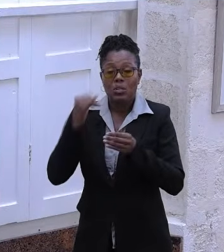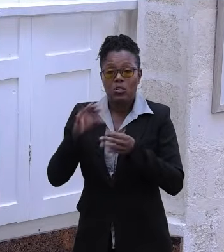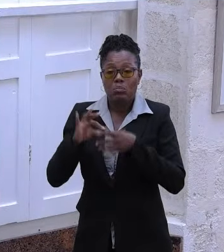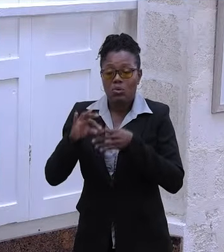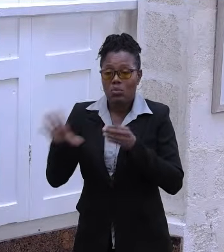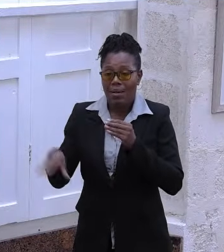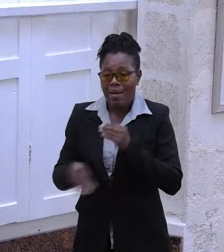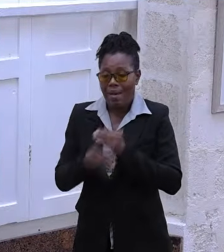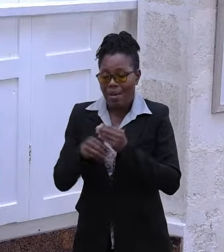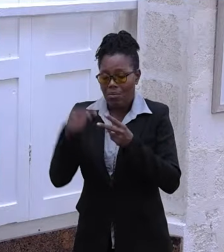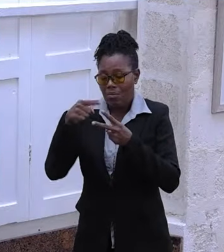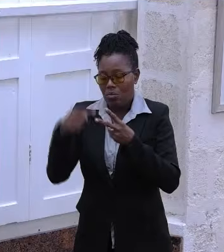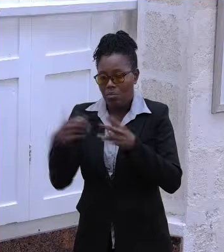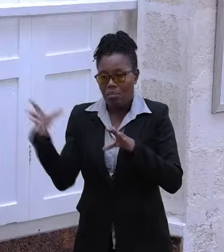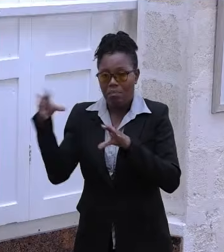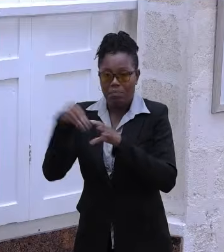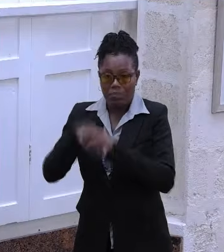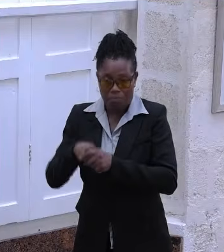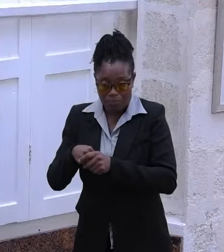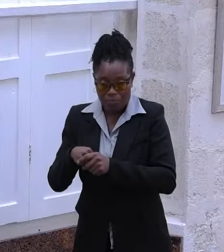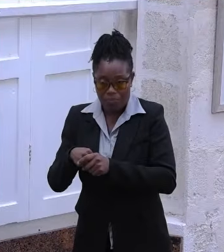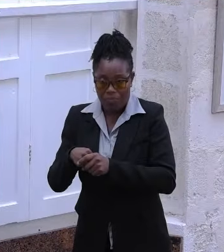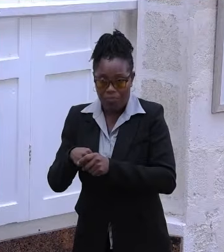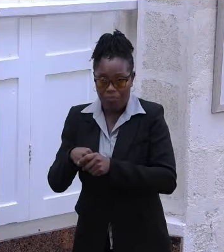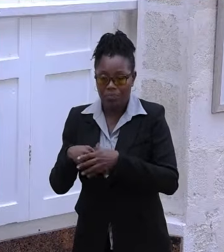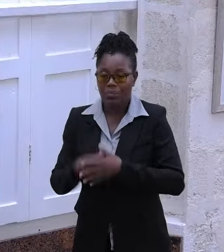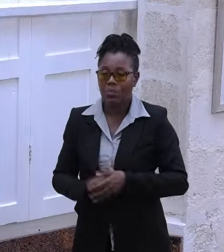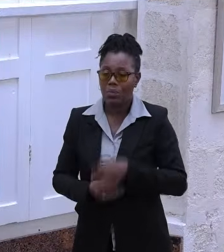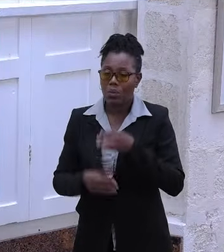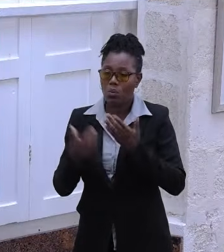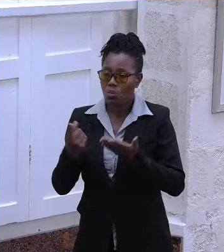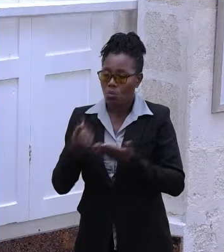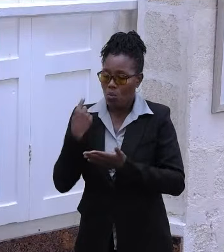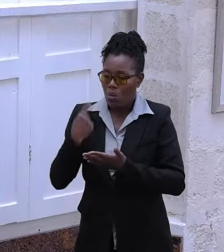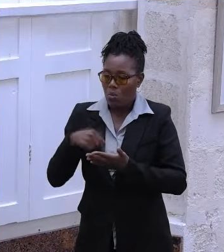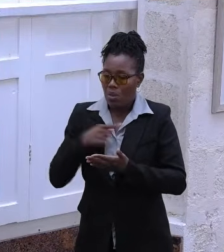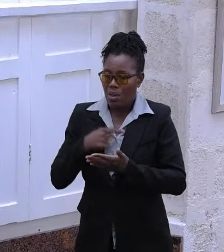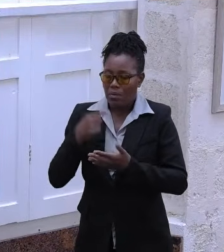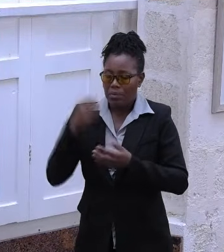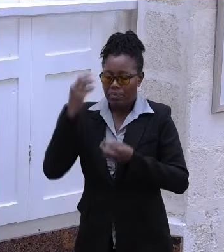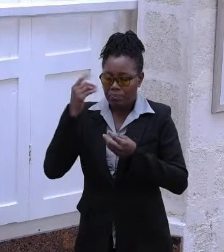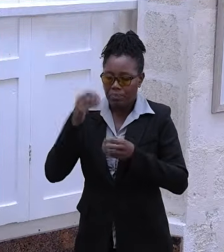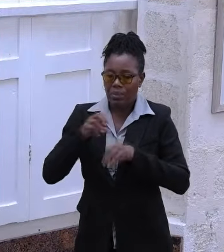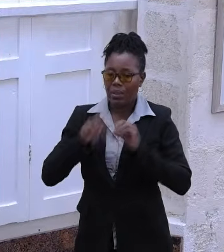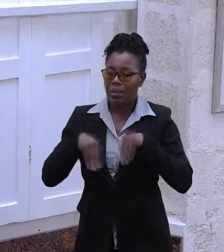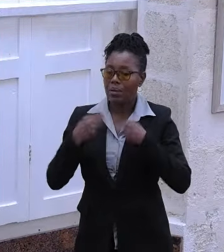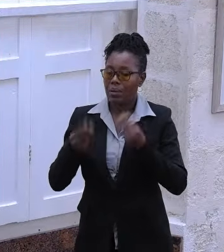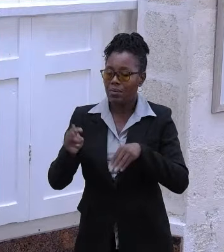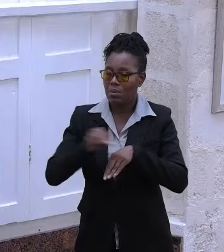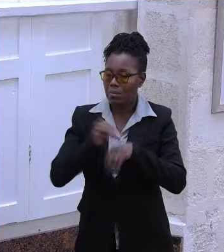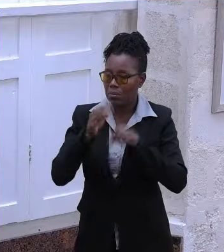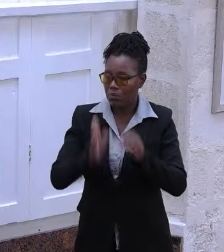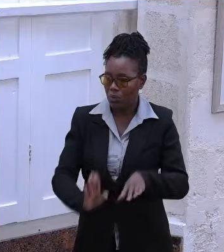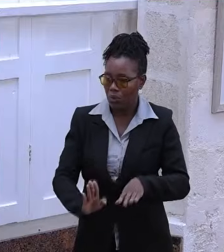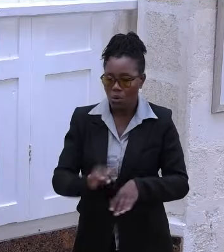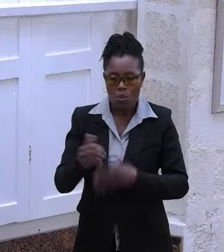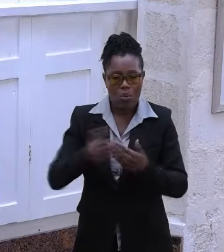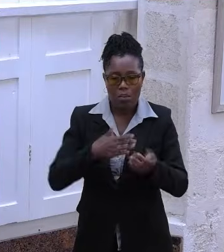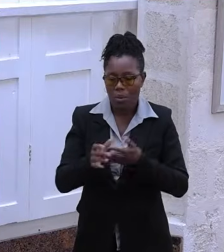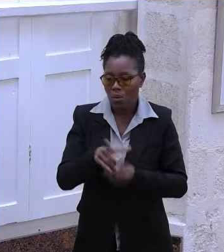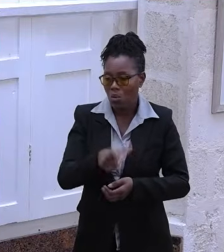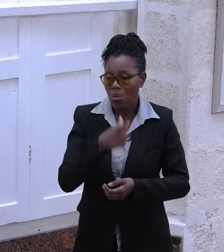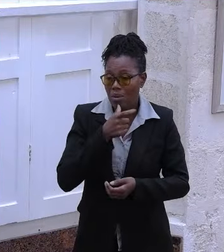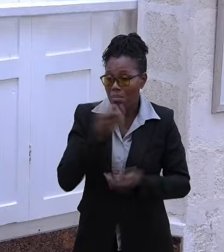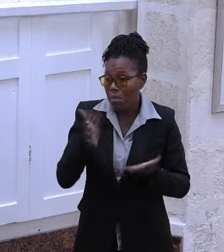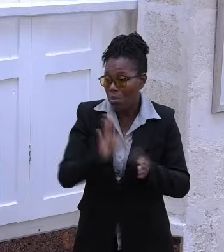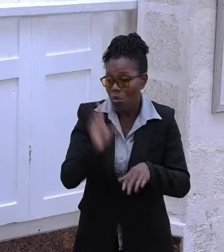points, which I do not want to be lost, which is one, that we have given the minister, whoever that minister might be at this time, it might be your government, it might not be, it